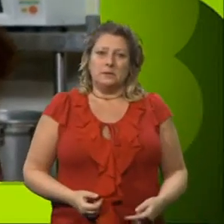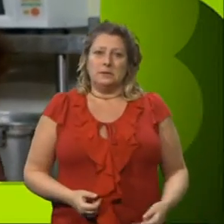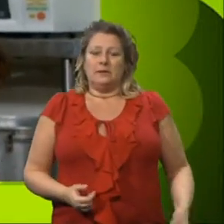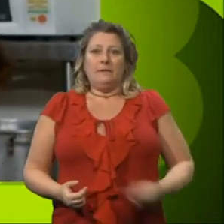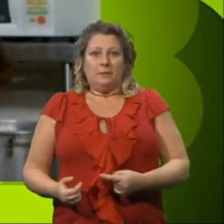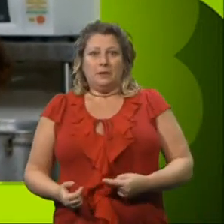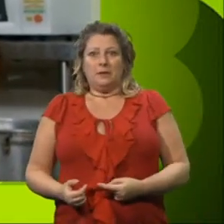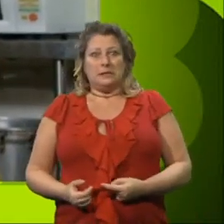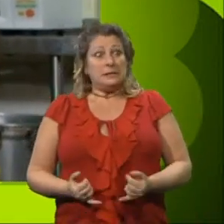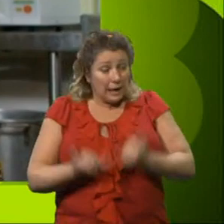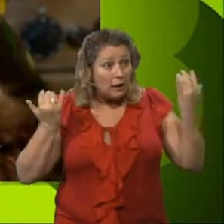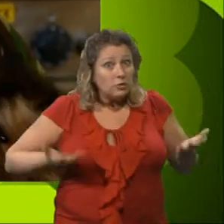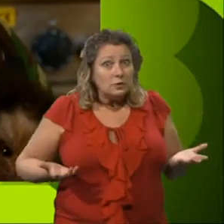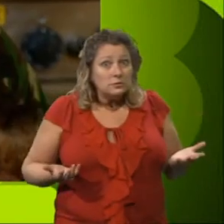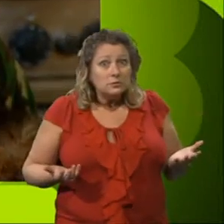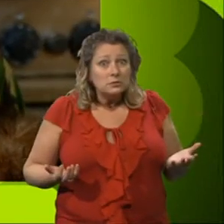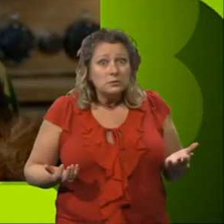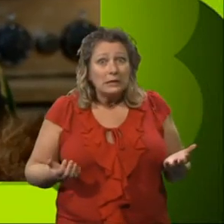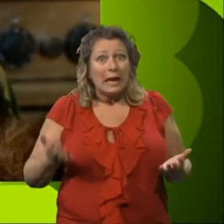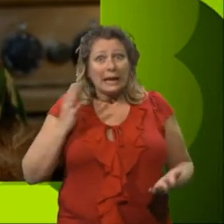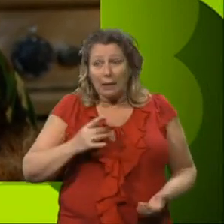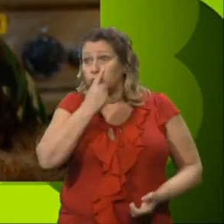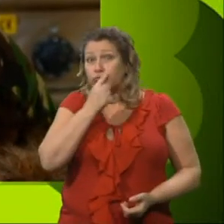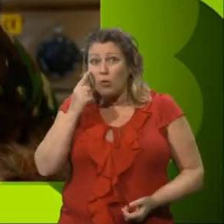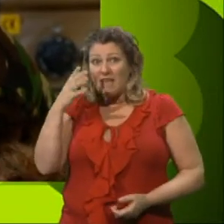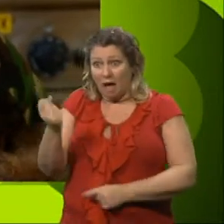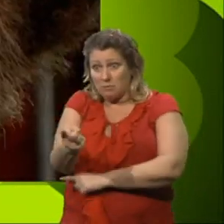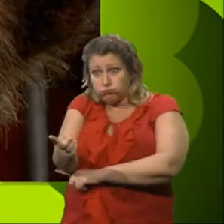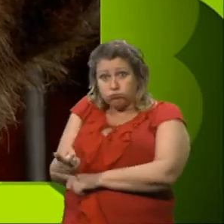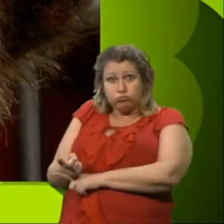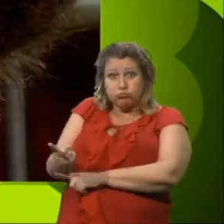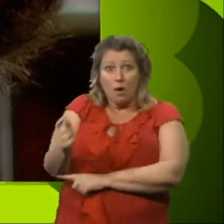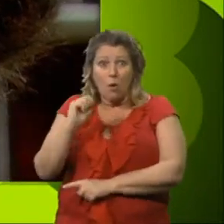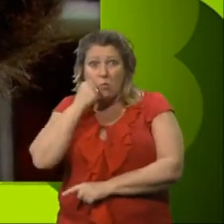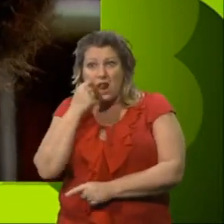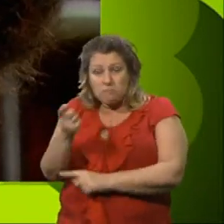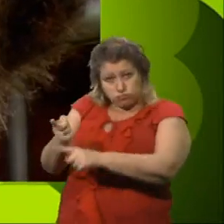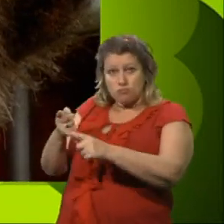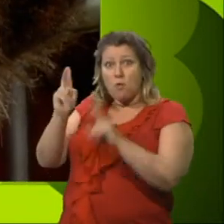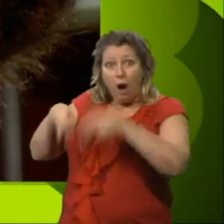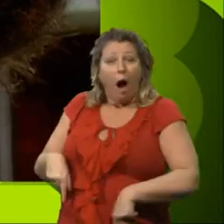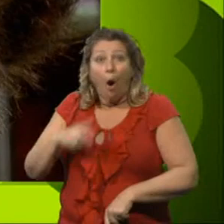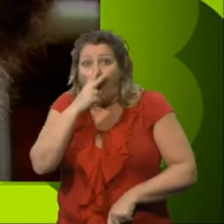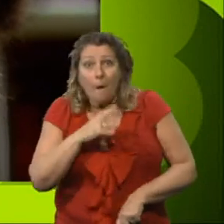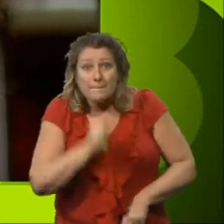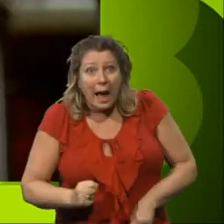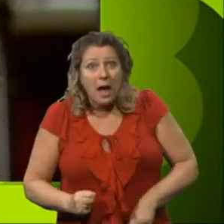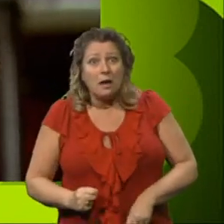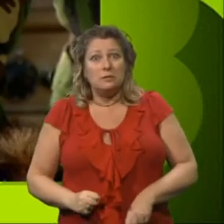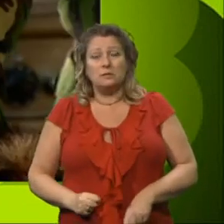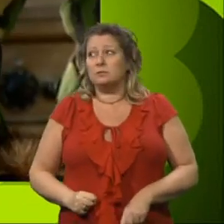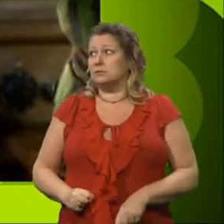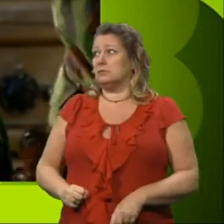me. This is serious, Hacker. We need to prove that Bluster's got a tank hidden under that sheet of his, warn the Colonel and get ourselves out of here. Very